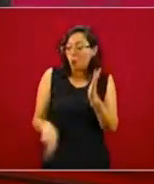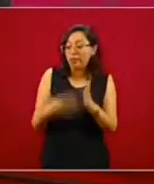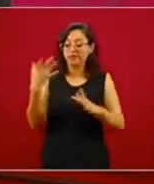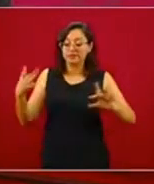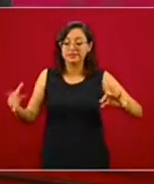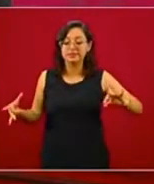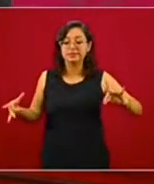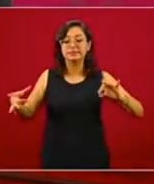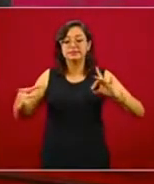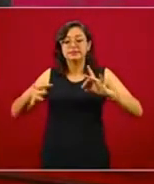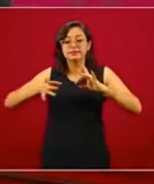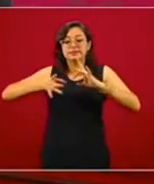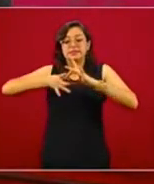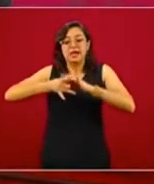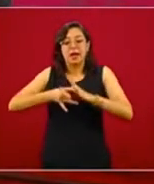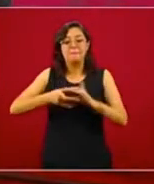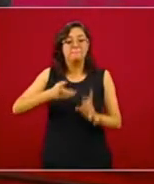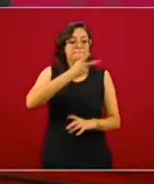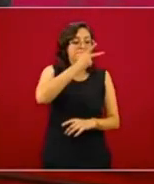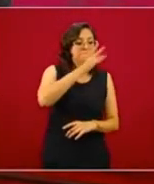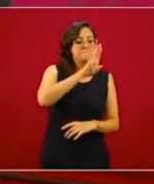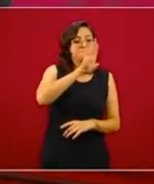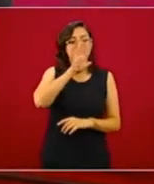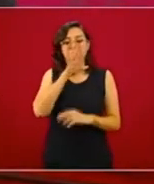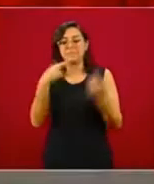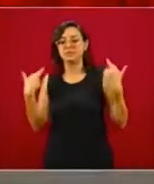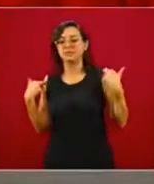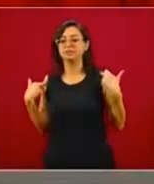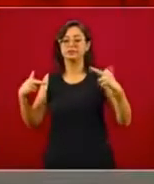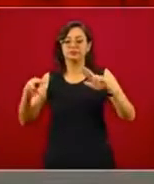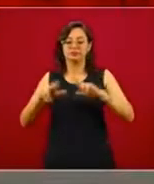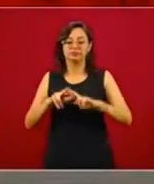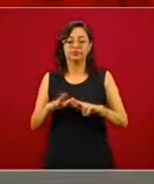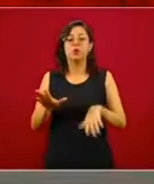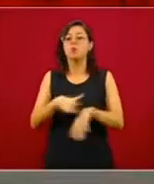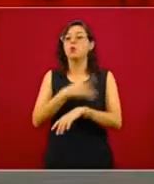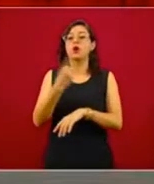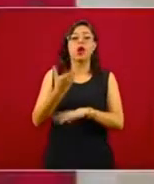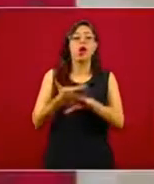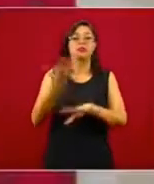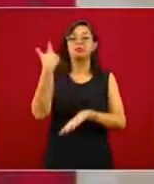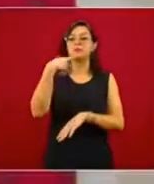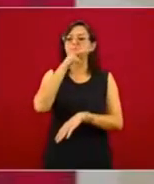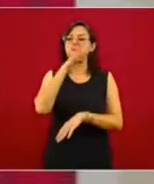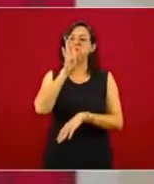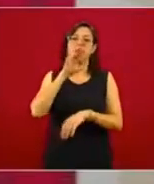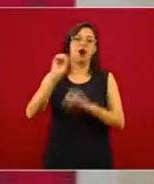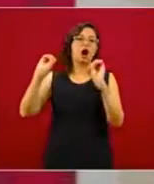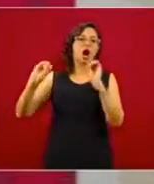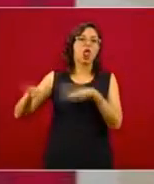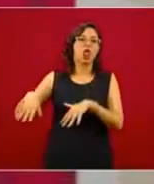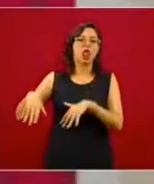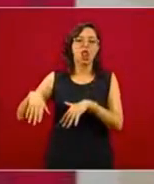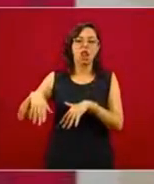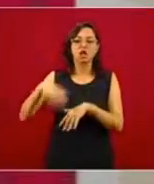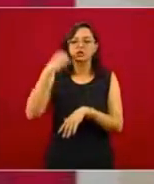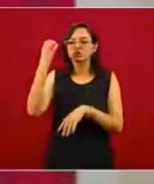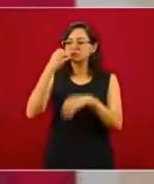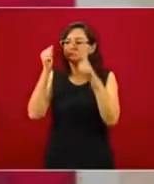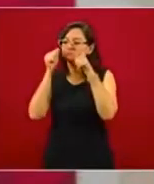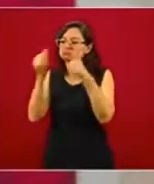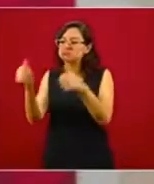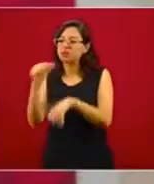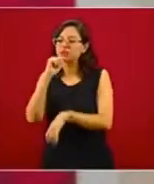the responsibility of parents in participating in education of their children. So